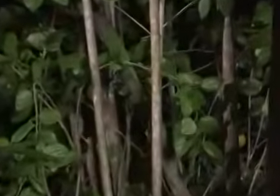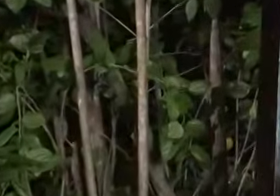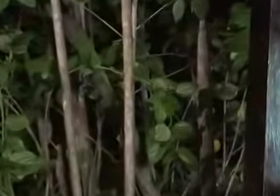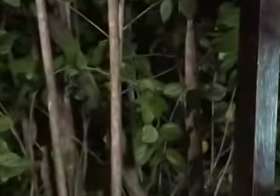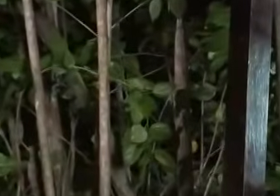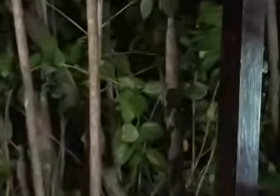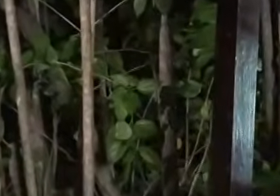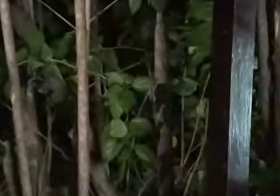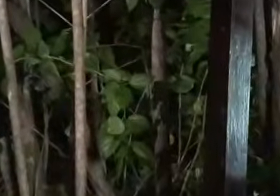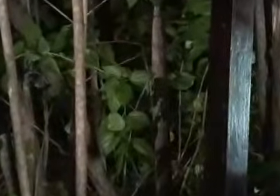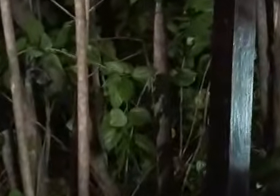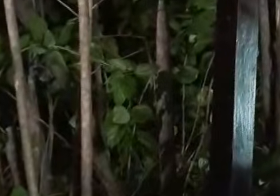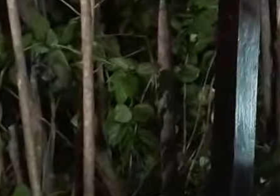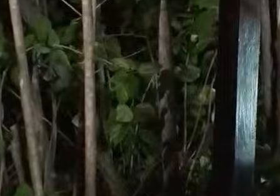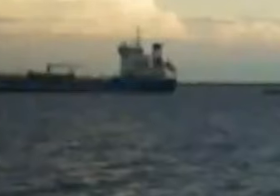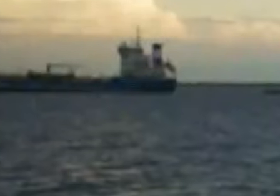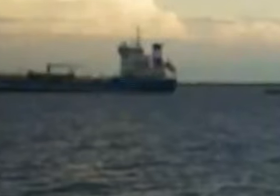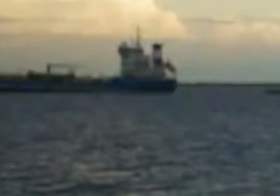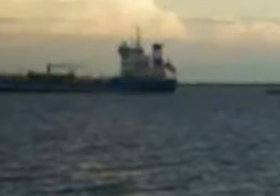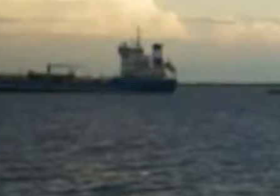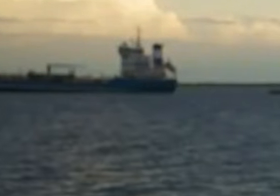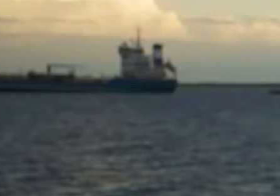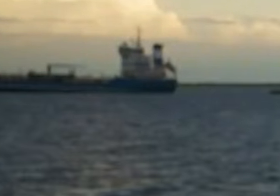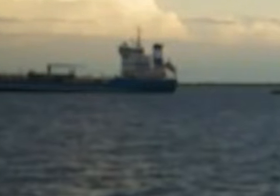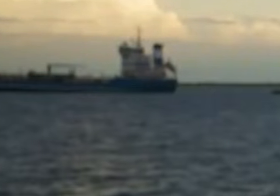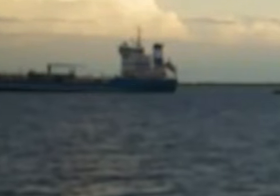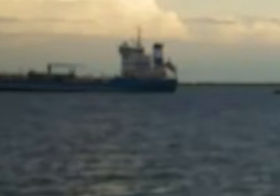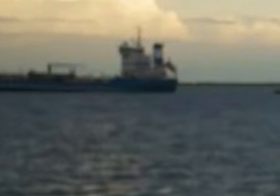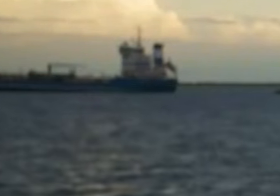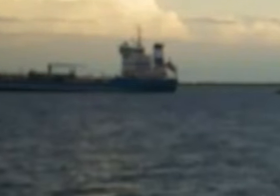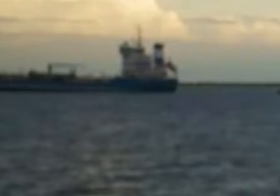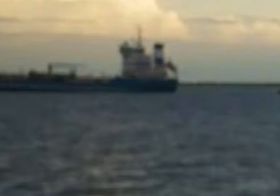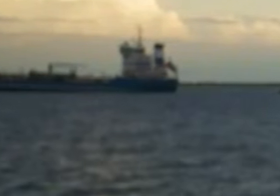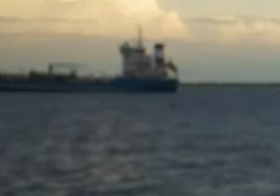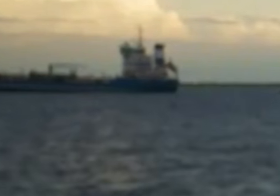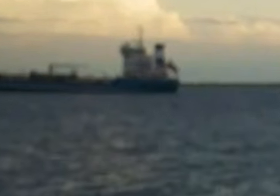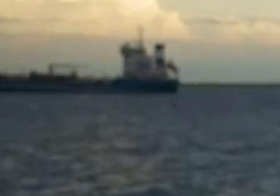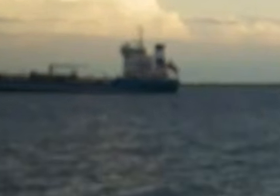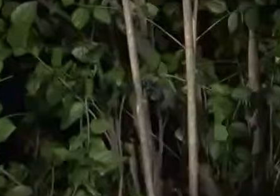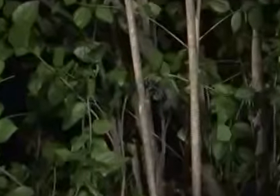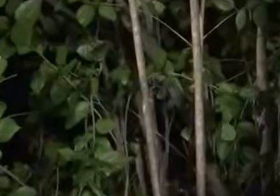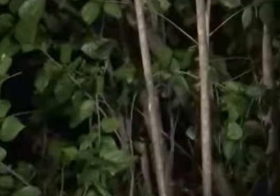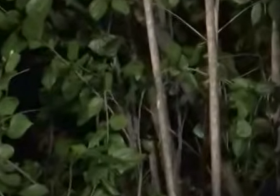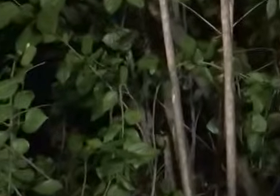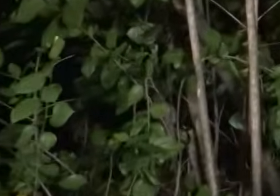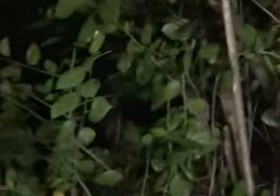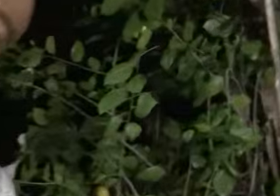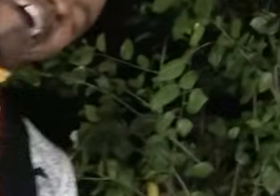ever cheat, you have to give me back me teeth.